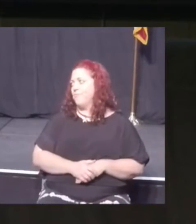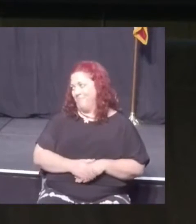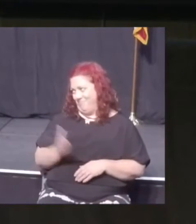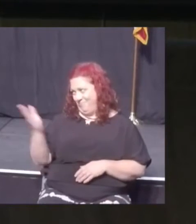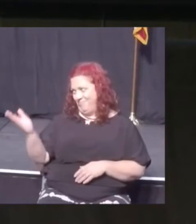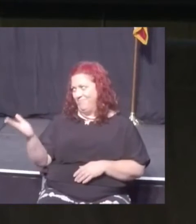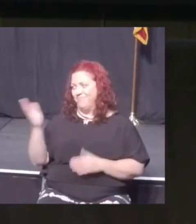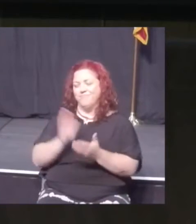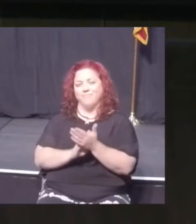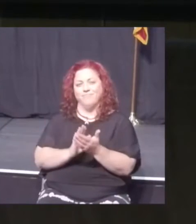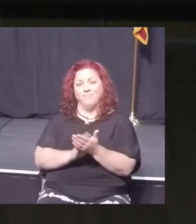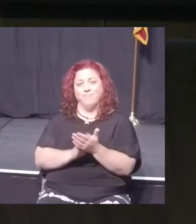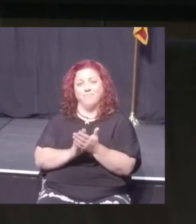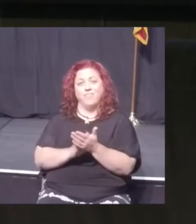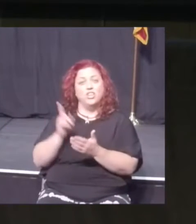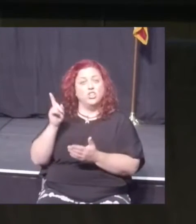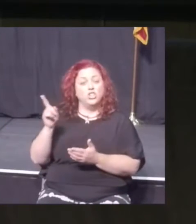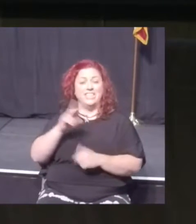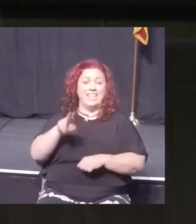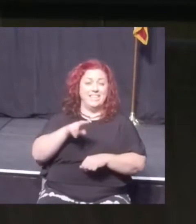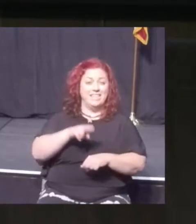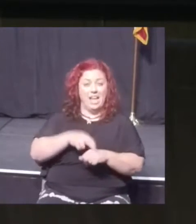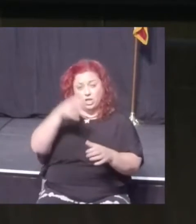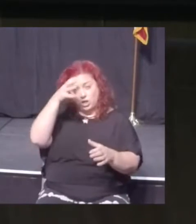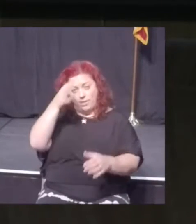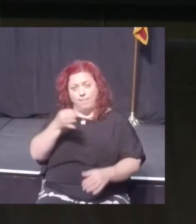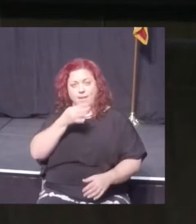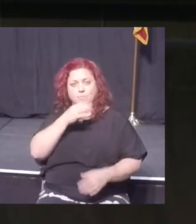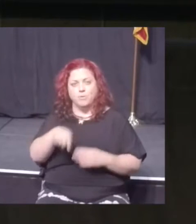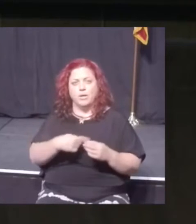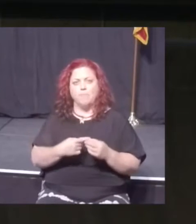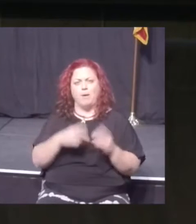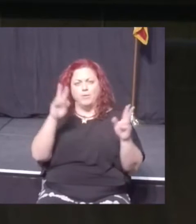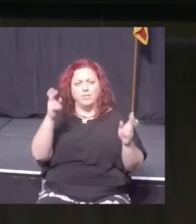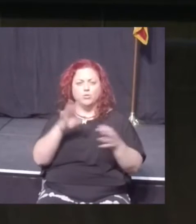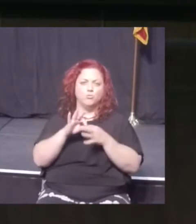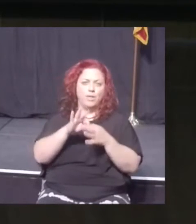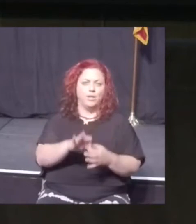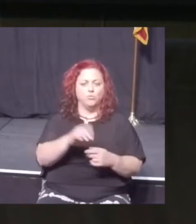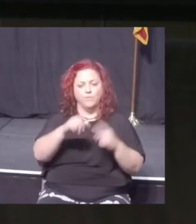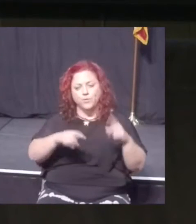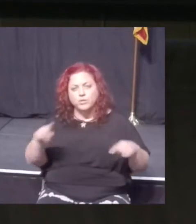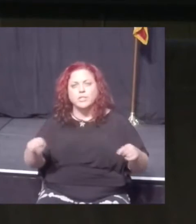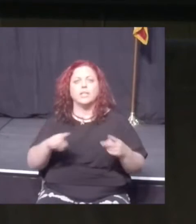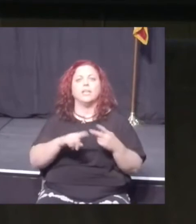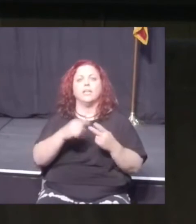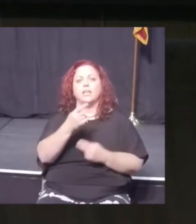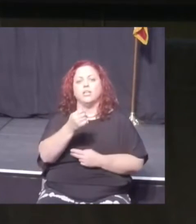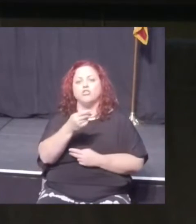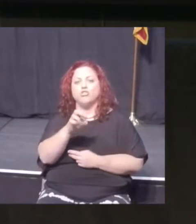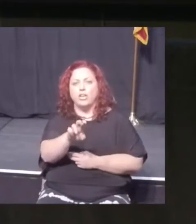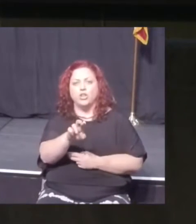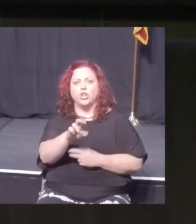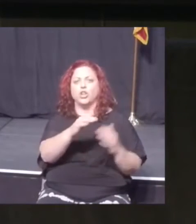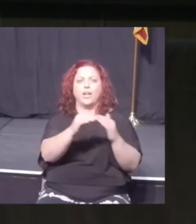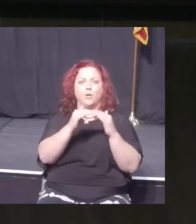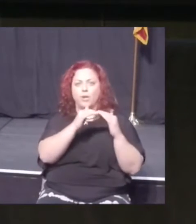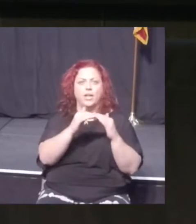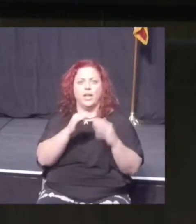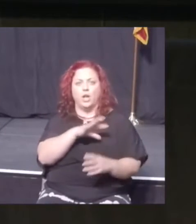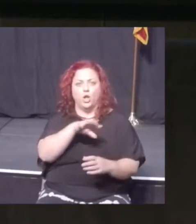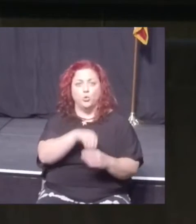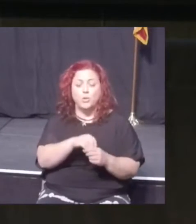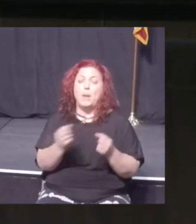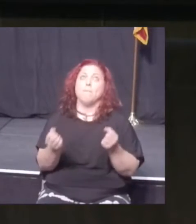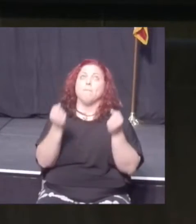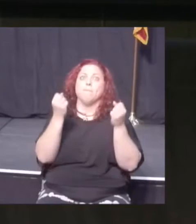She is a national expert on issues of diversity, inclusion, and gender equity, and there are many institutions that wish